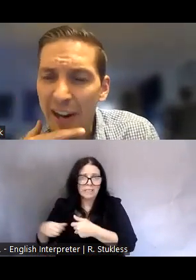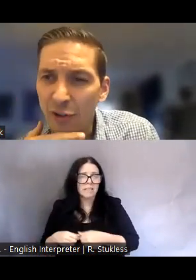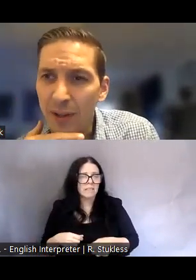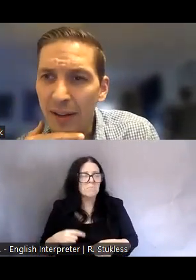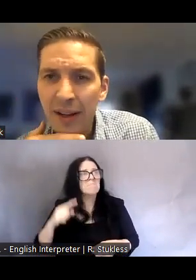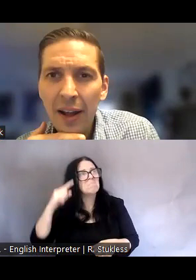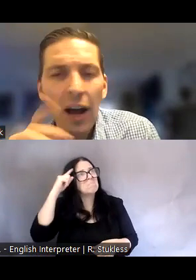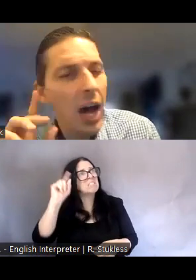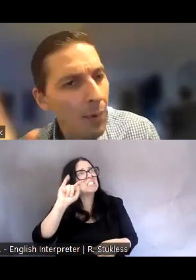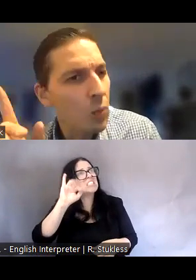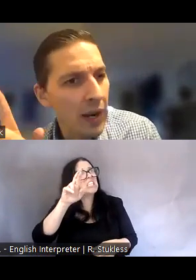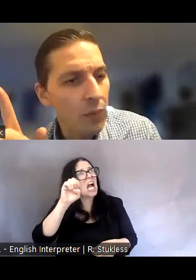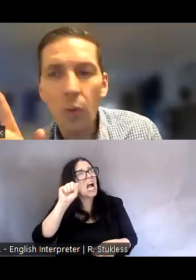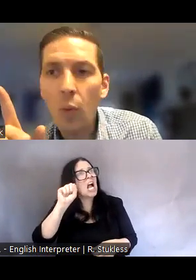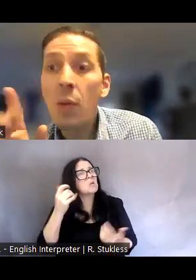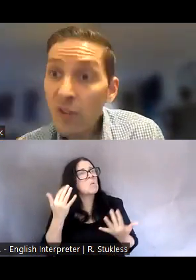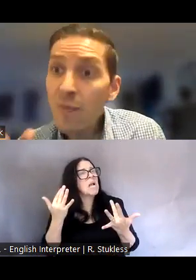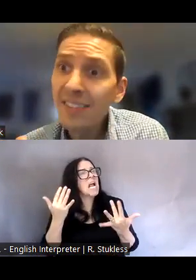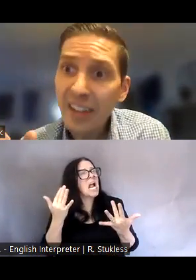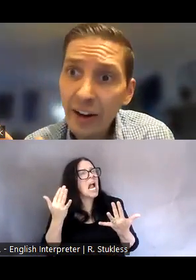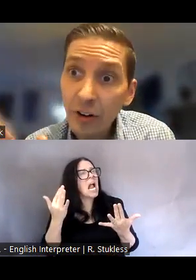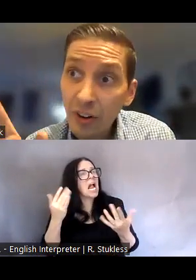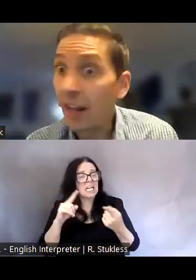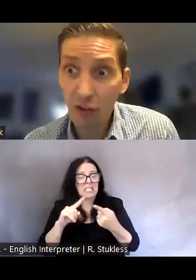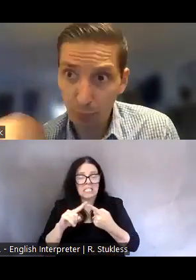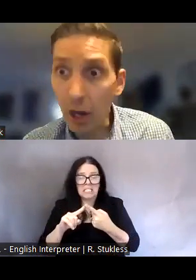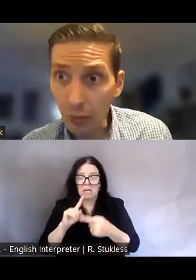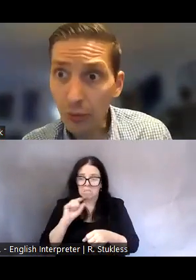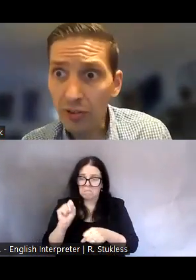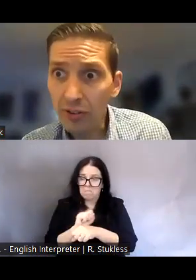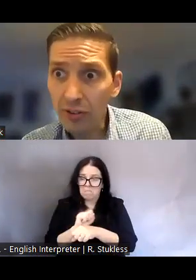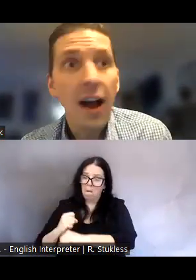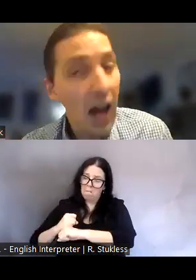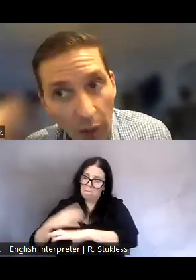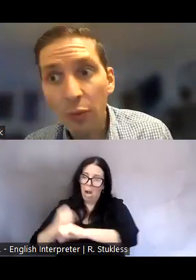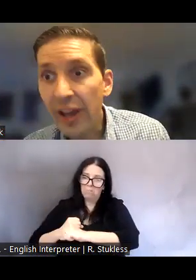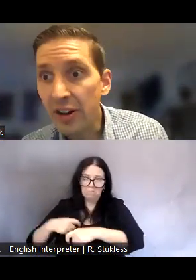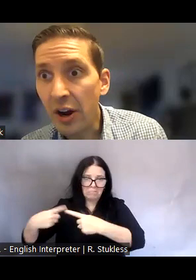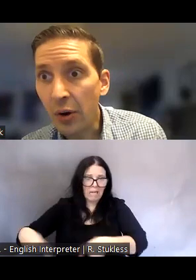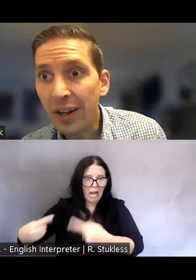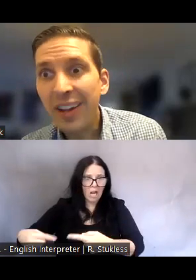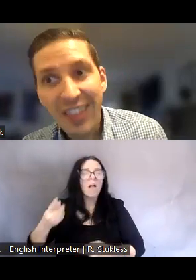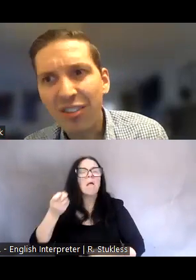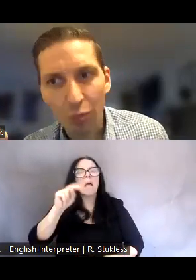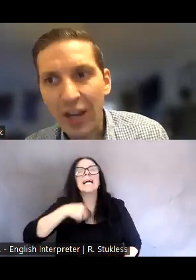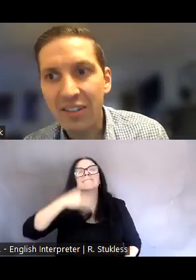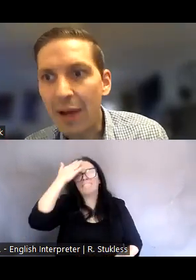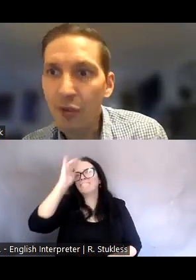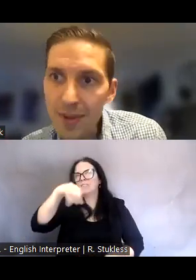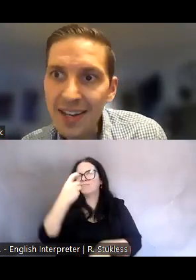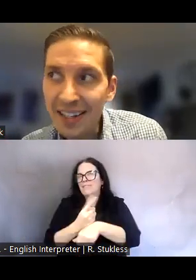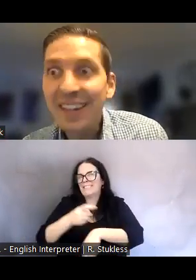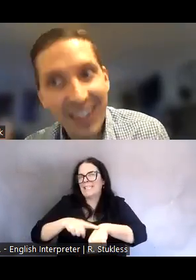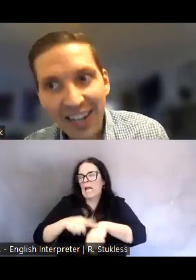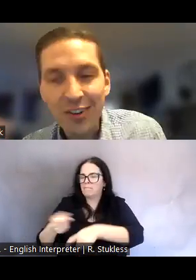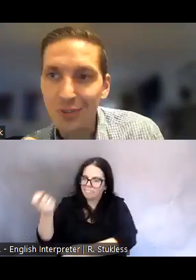one of my tires would be, I'm going to wait. When one of my tires explodes, I will then know that's the right time